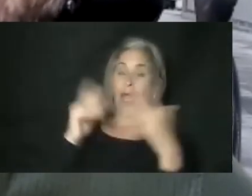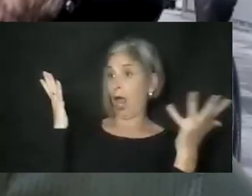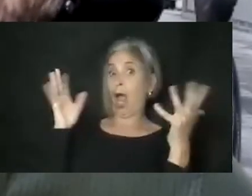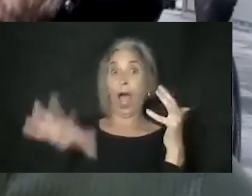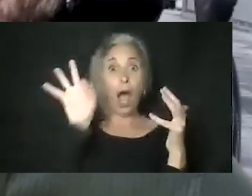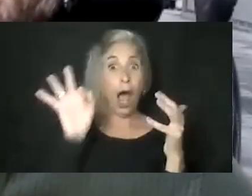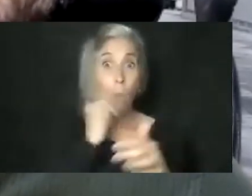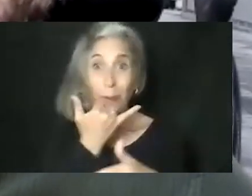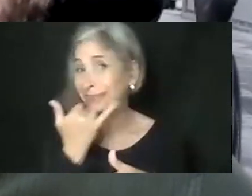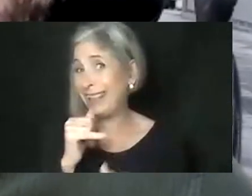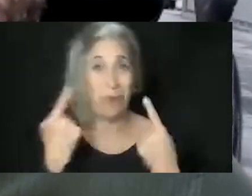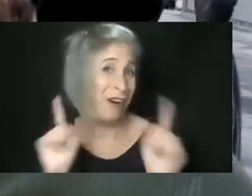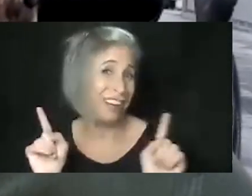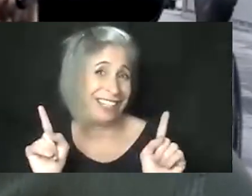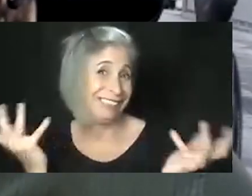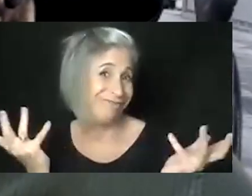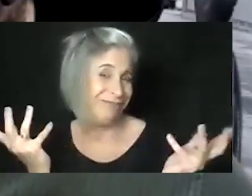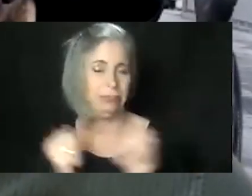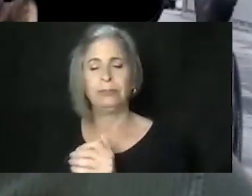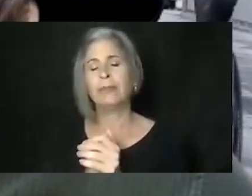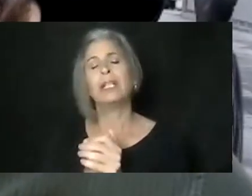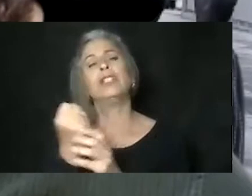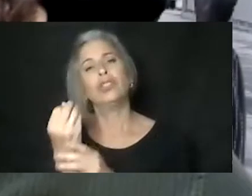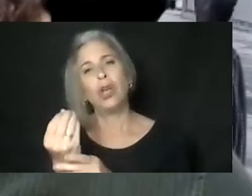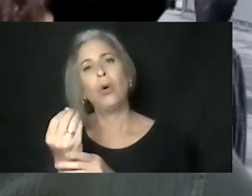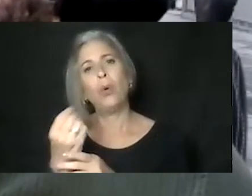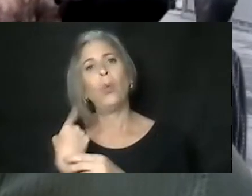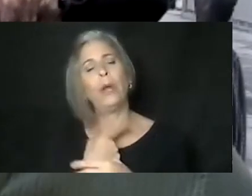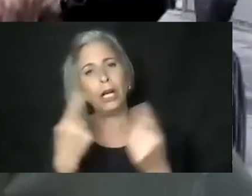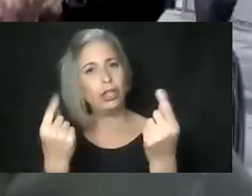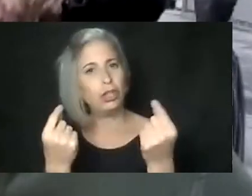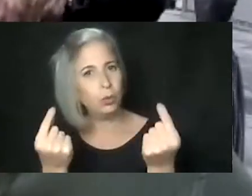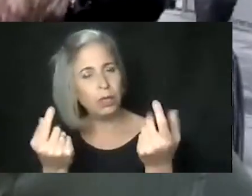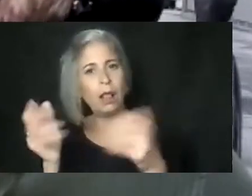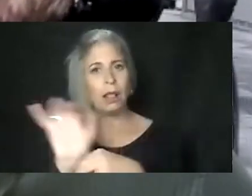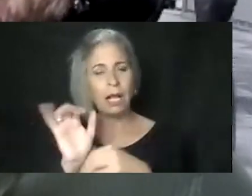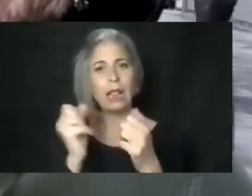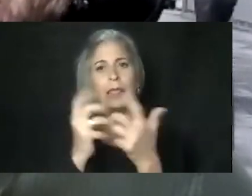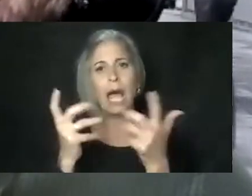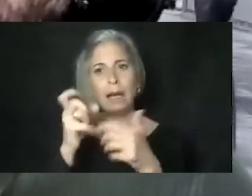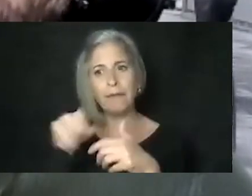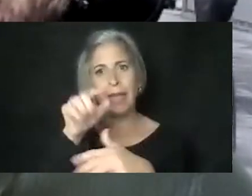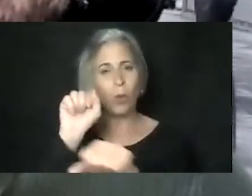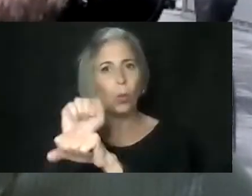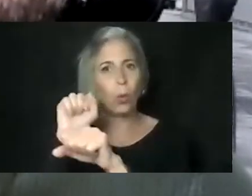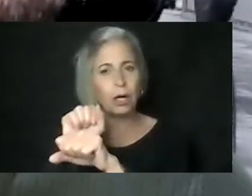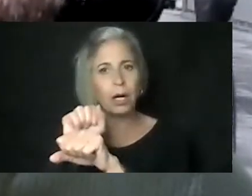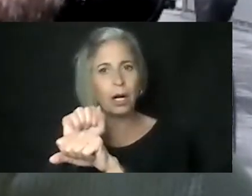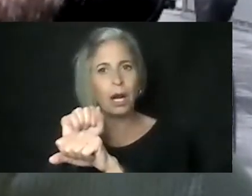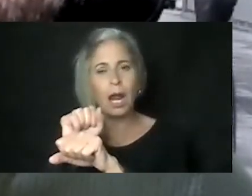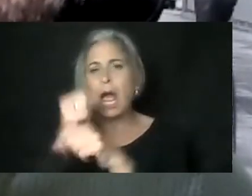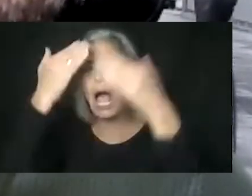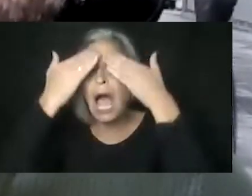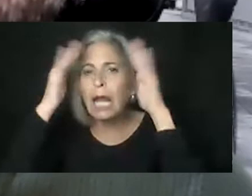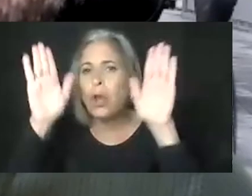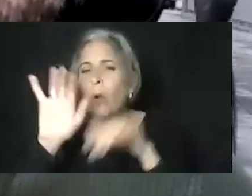it's inaccessible and doesn't work. So we're doing kind of a lot of that work. I don't know that